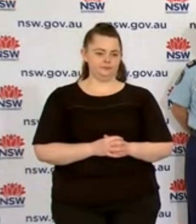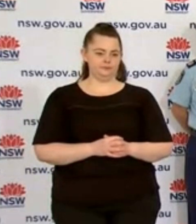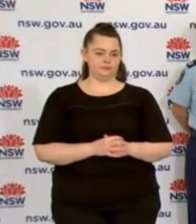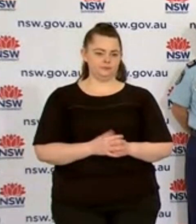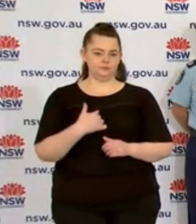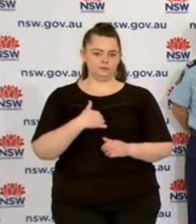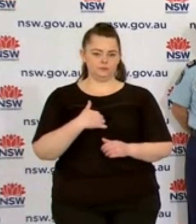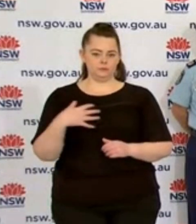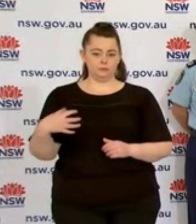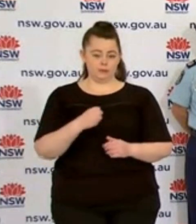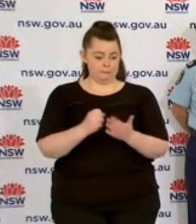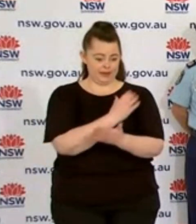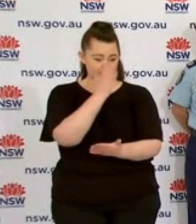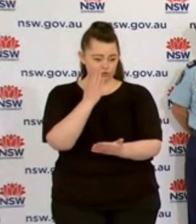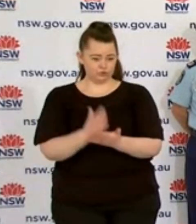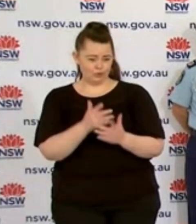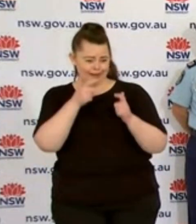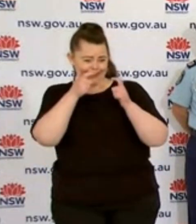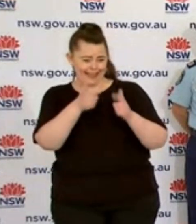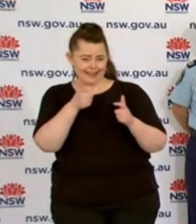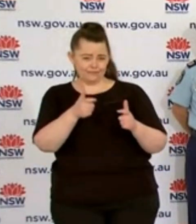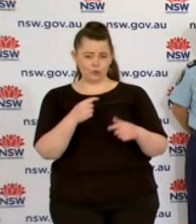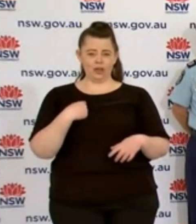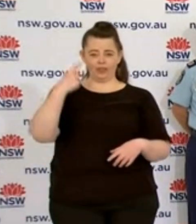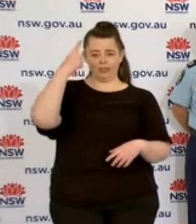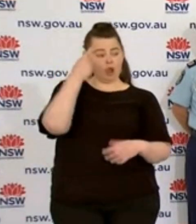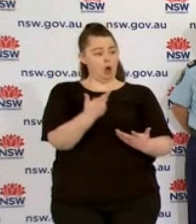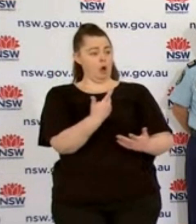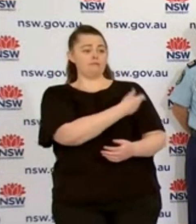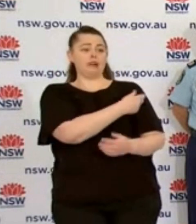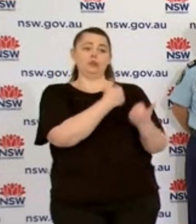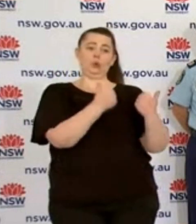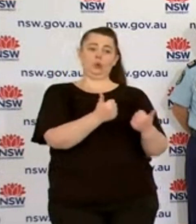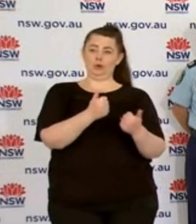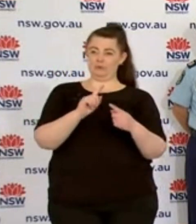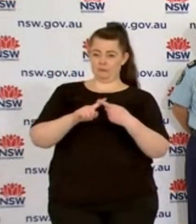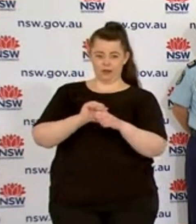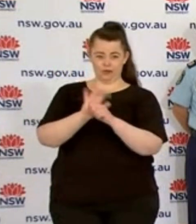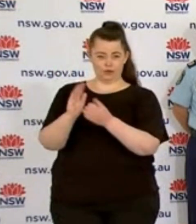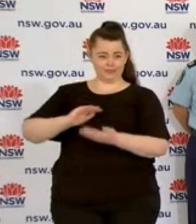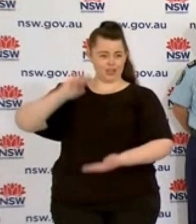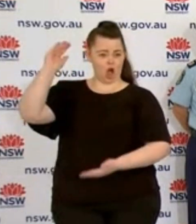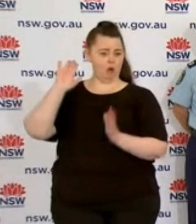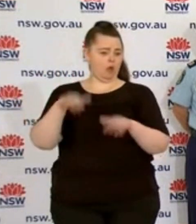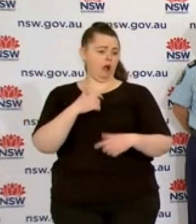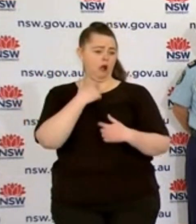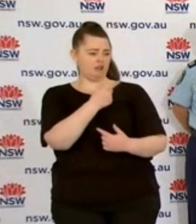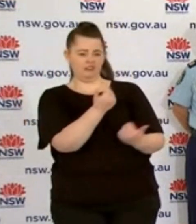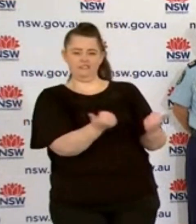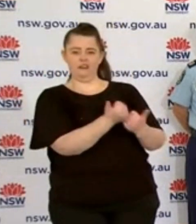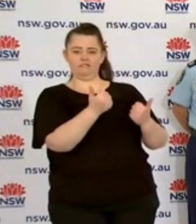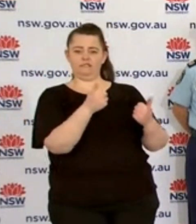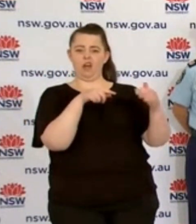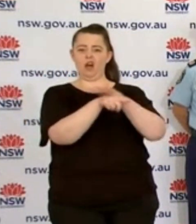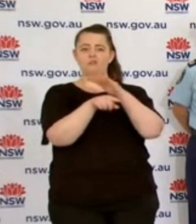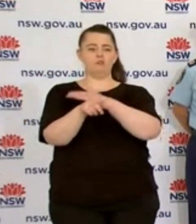thing isn't going to take off. So we need people to work together with us to make sure we don't have a trajectory of increasing cases, we actually